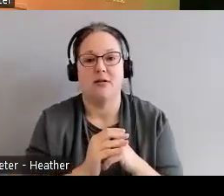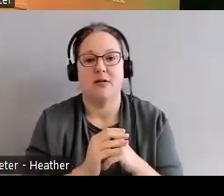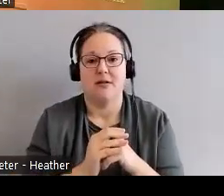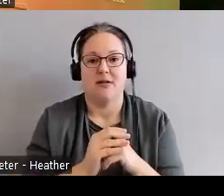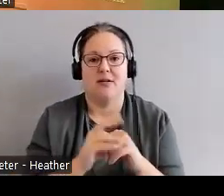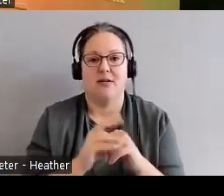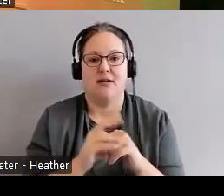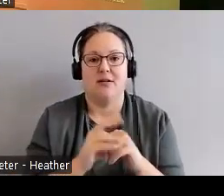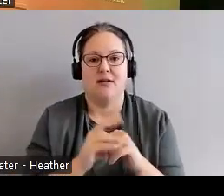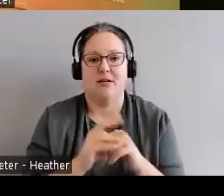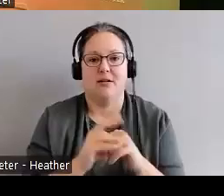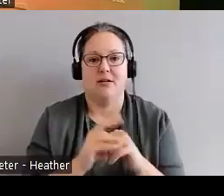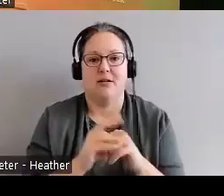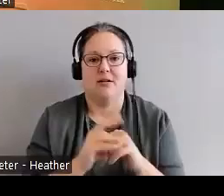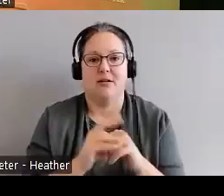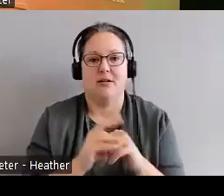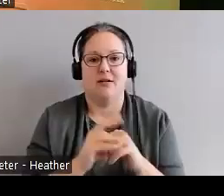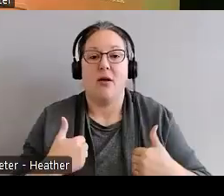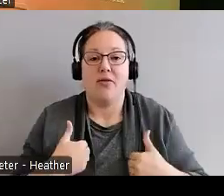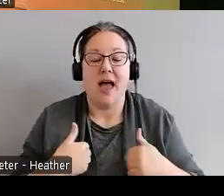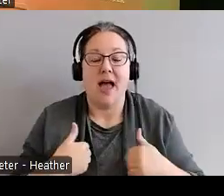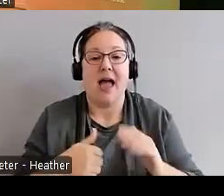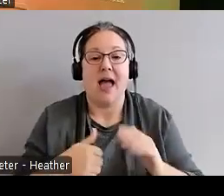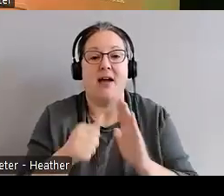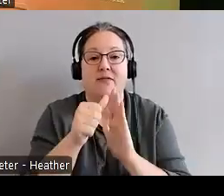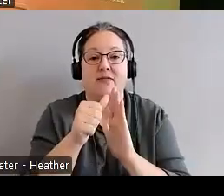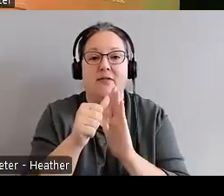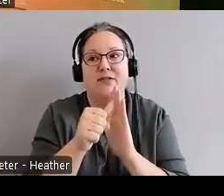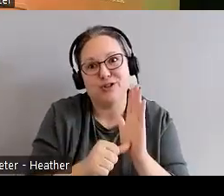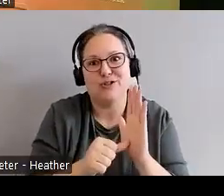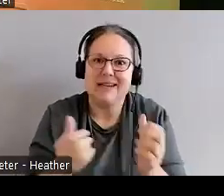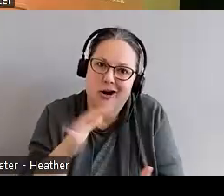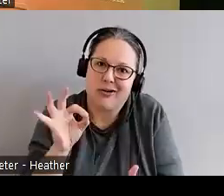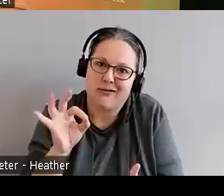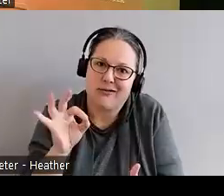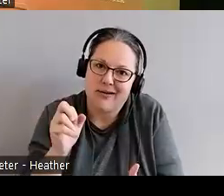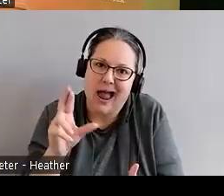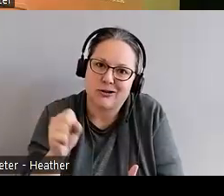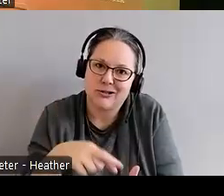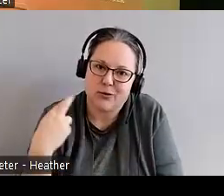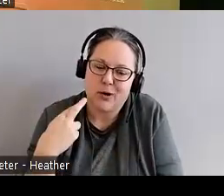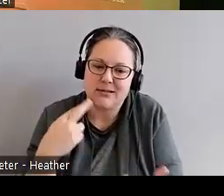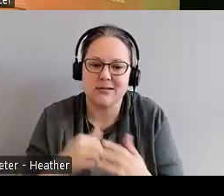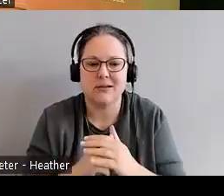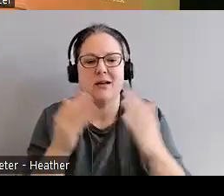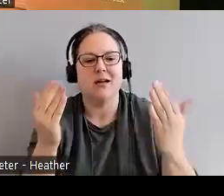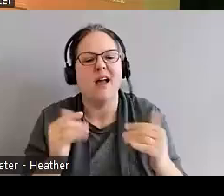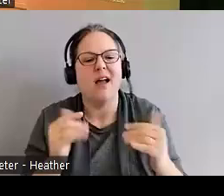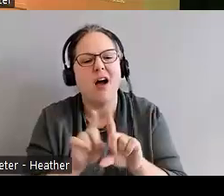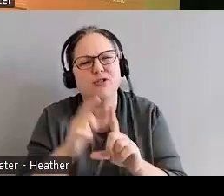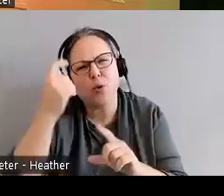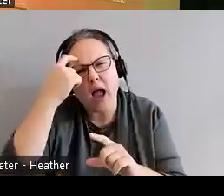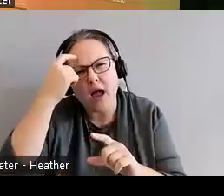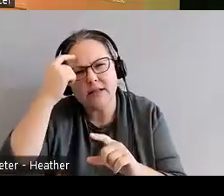of vascular risk factors. Cognitive impairment, I talked about executive dysfunction, very common in also